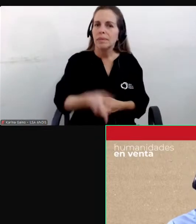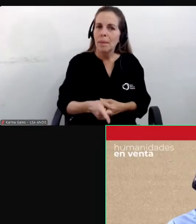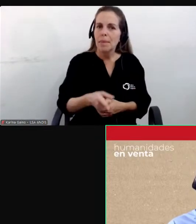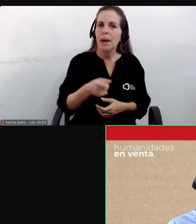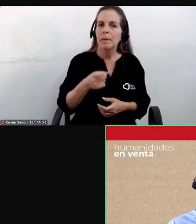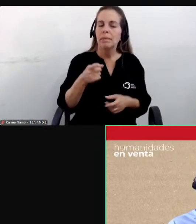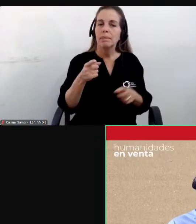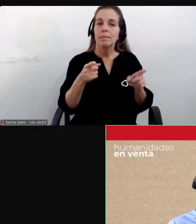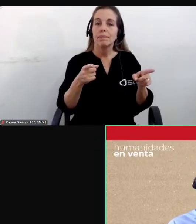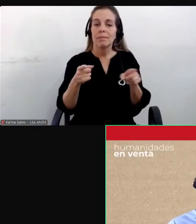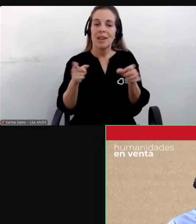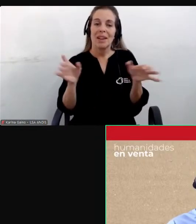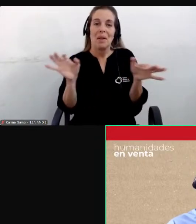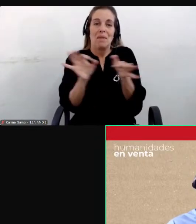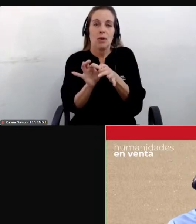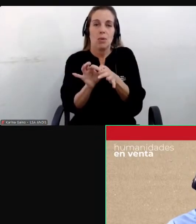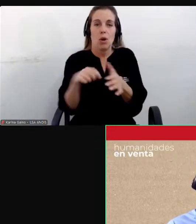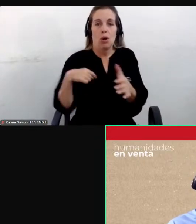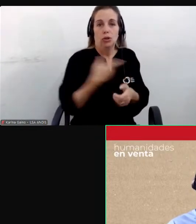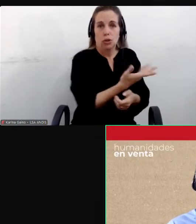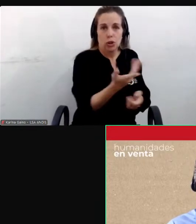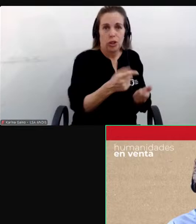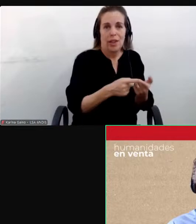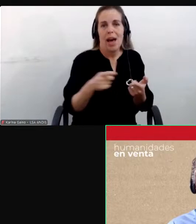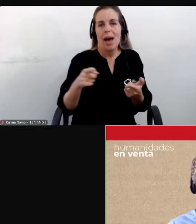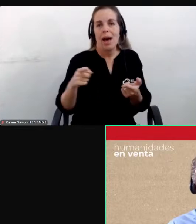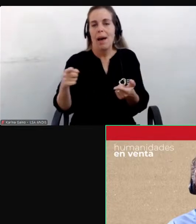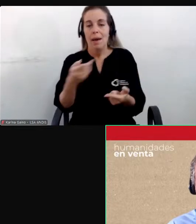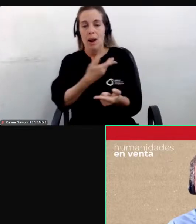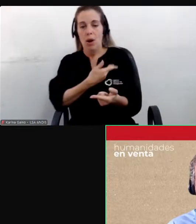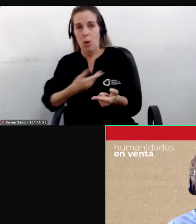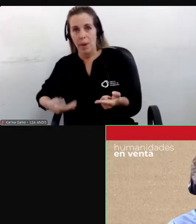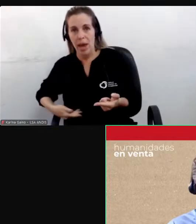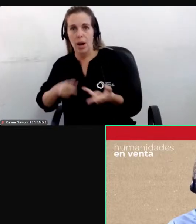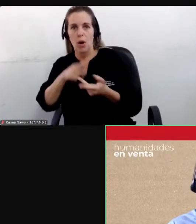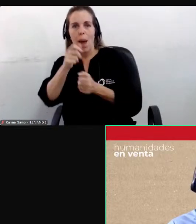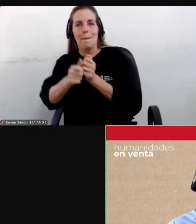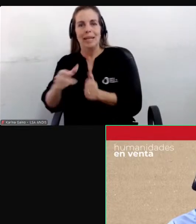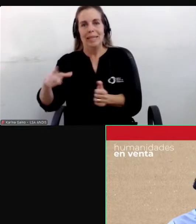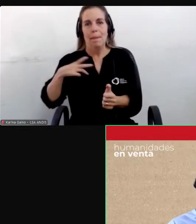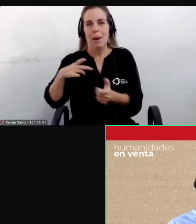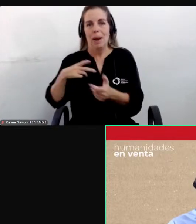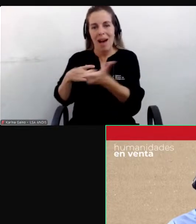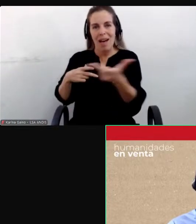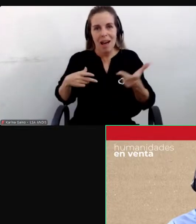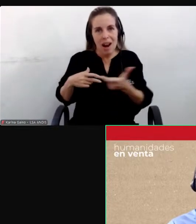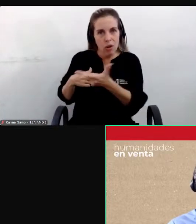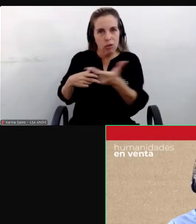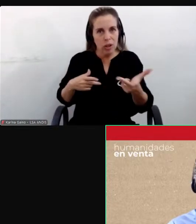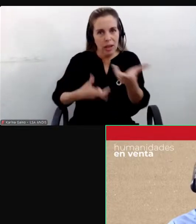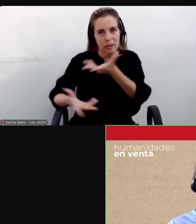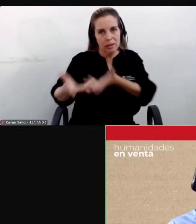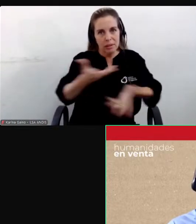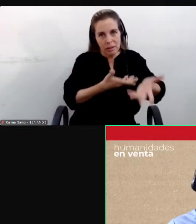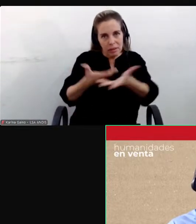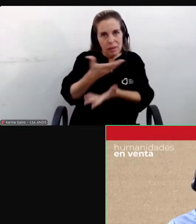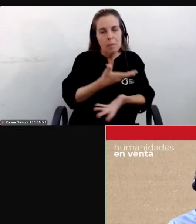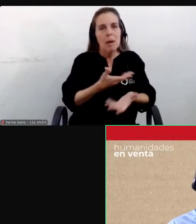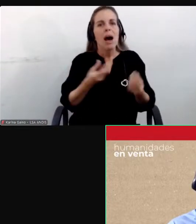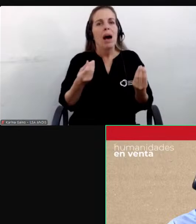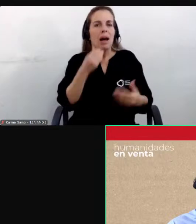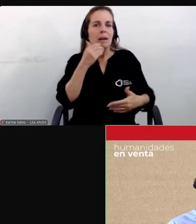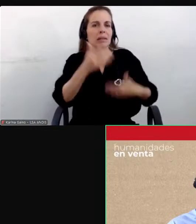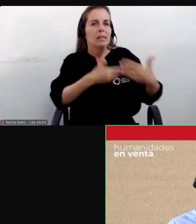the dialogue with the government and with the private sector in the production of knowledge to keep on